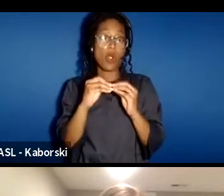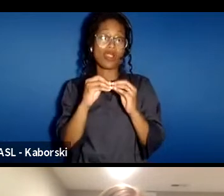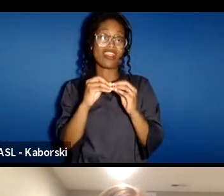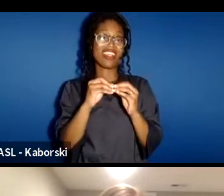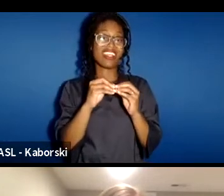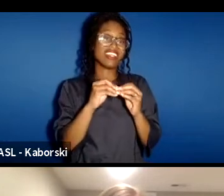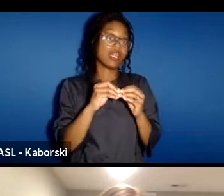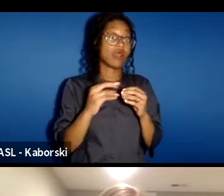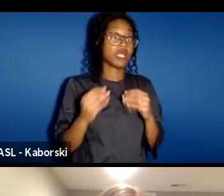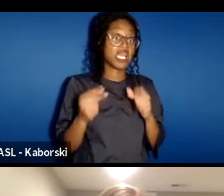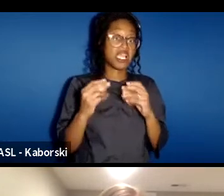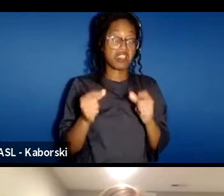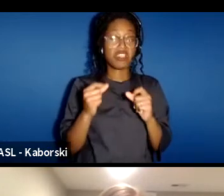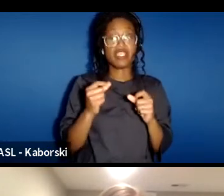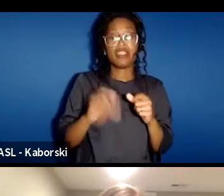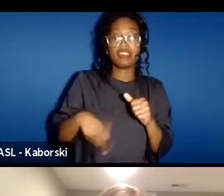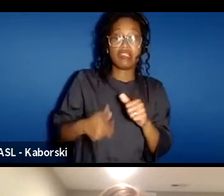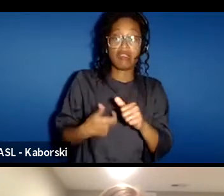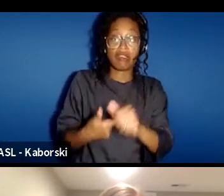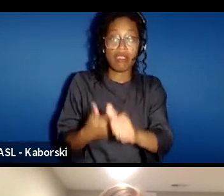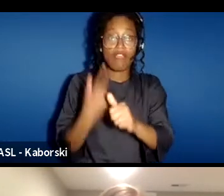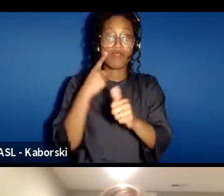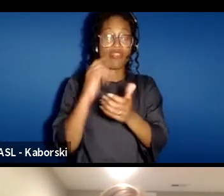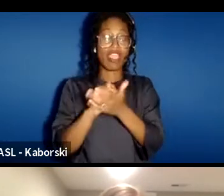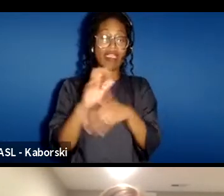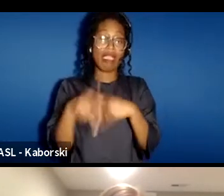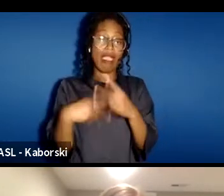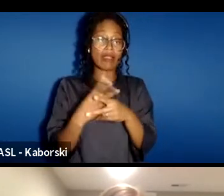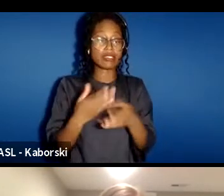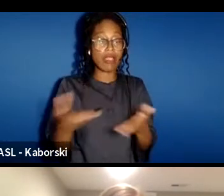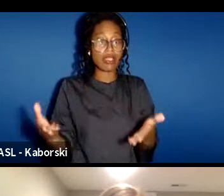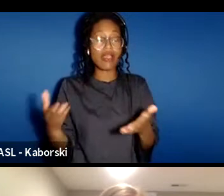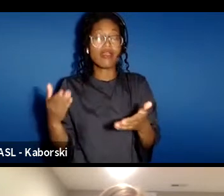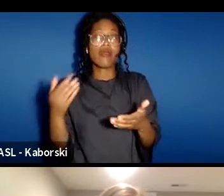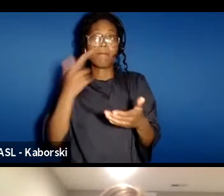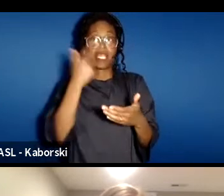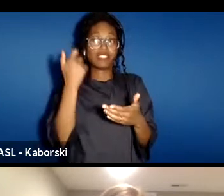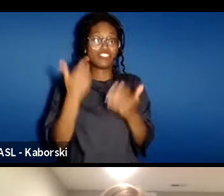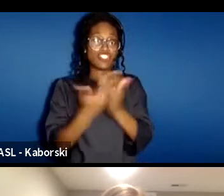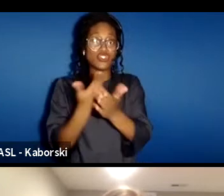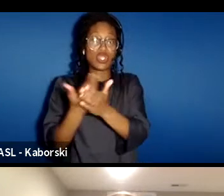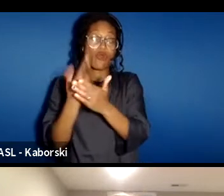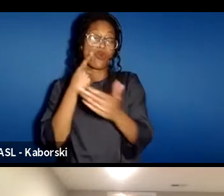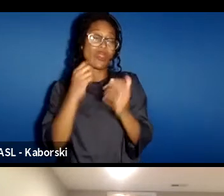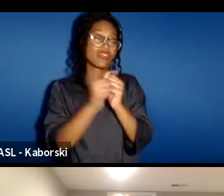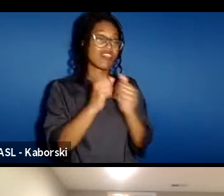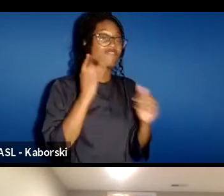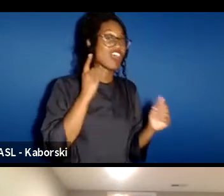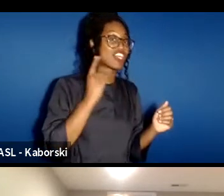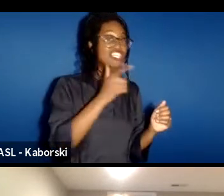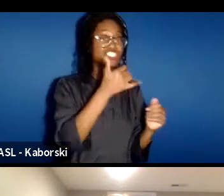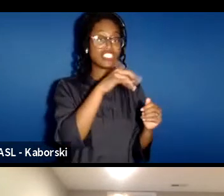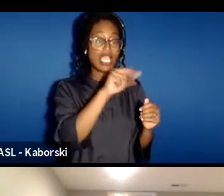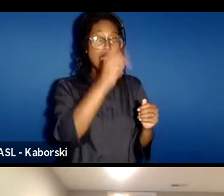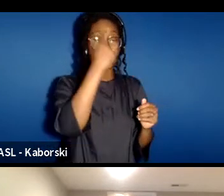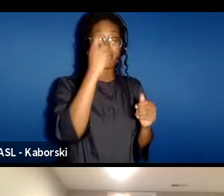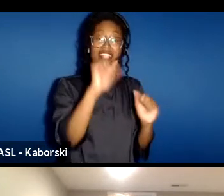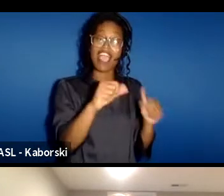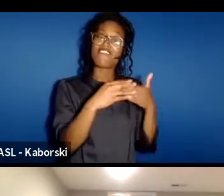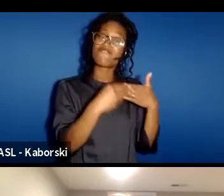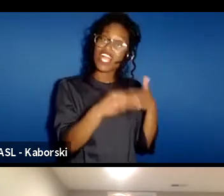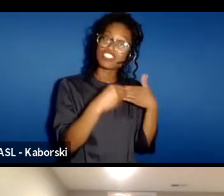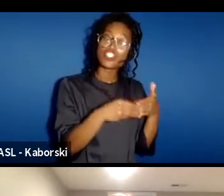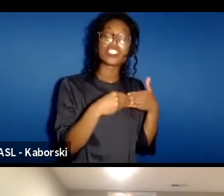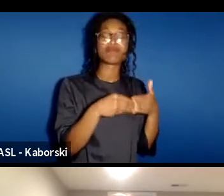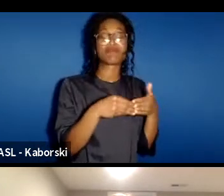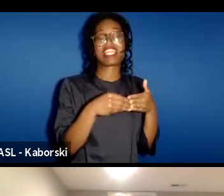more trend chasers with that kind of stuff. So you see that a lot more in like the vodkas and the gins, because they have the flexibility to be